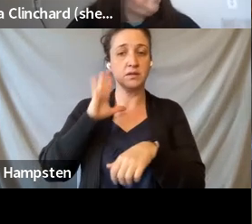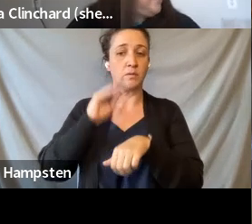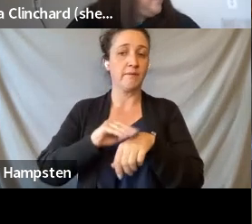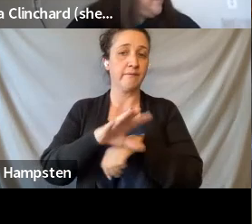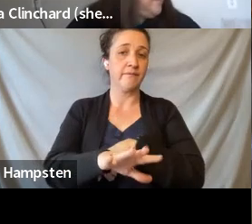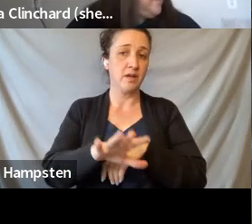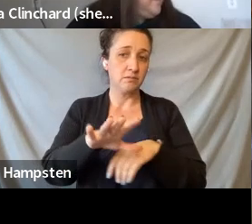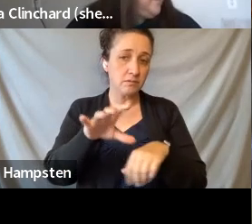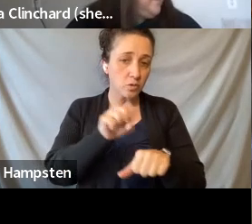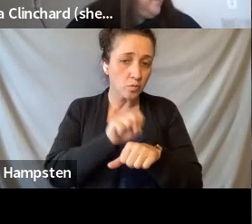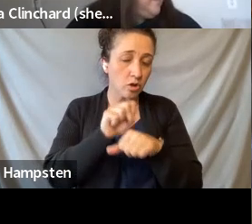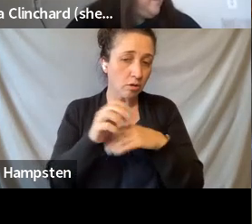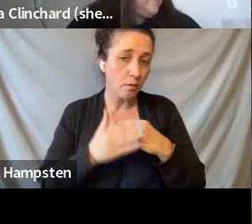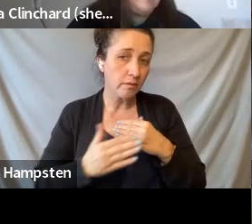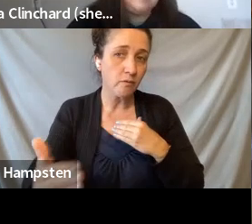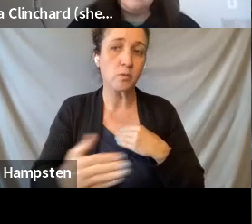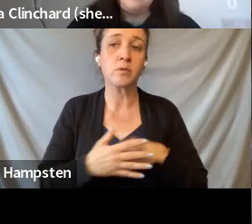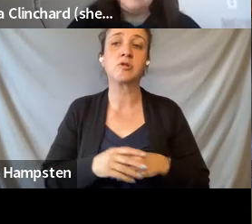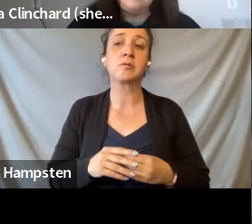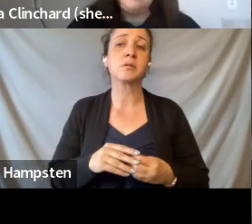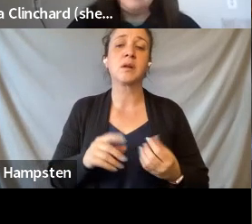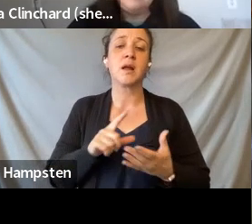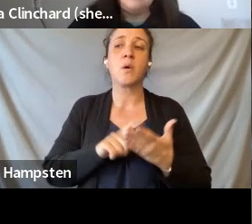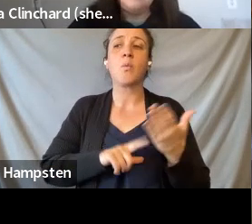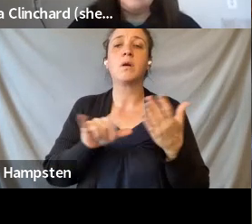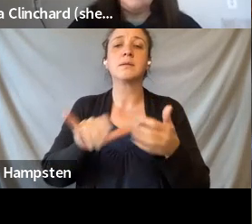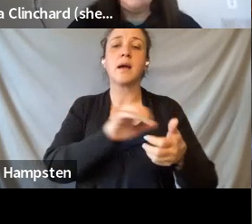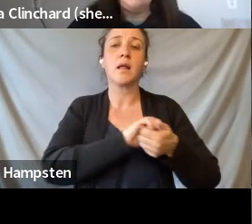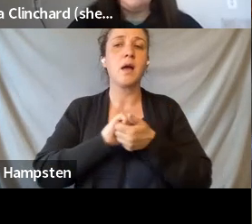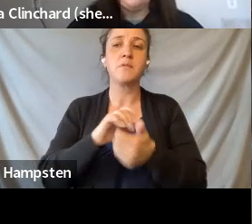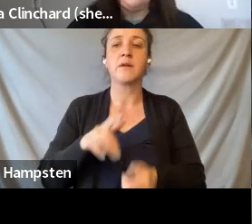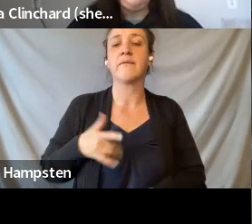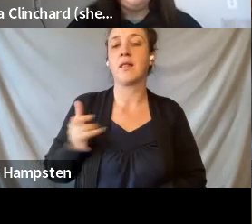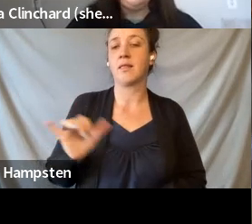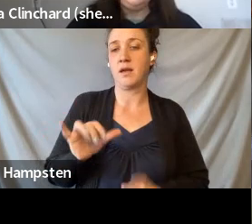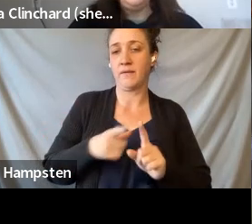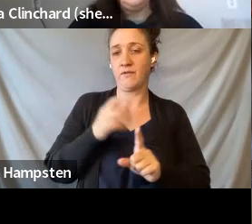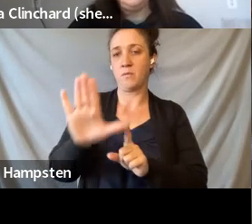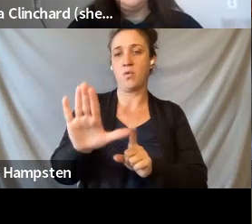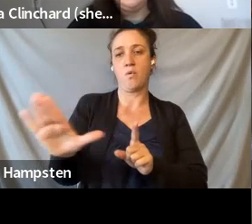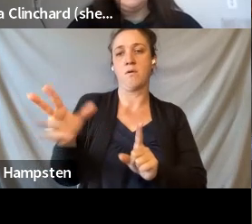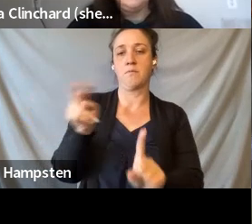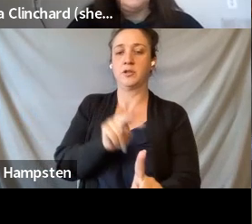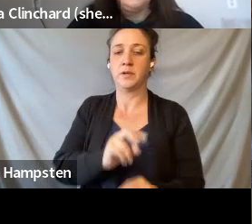going forward, and what that collaboration has felt like from your end.